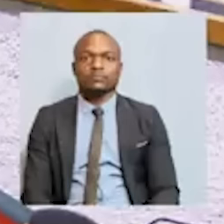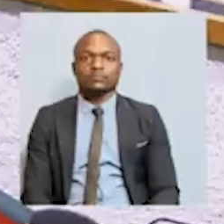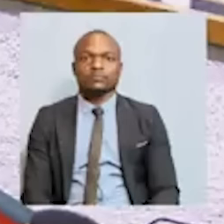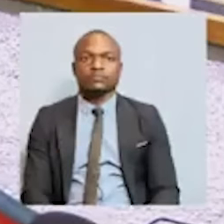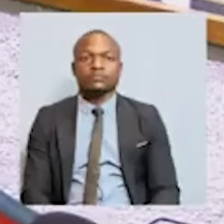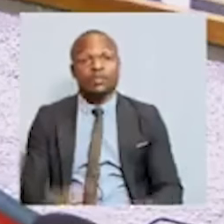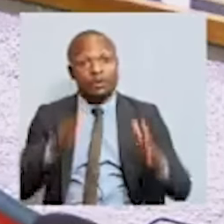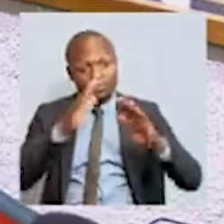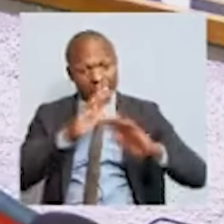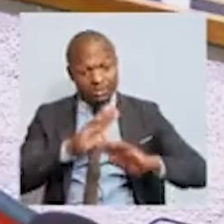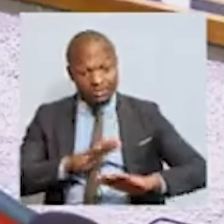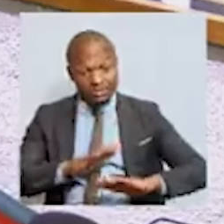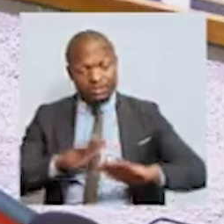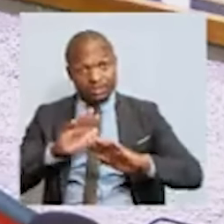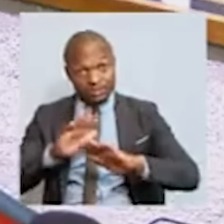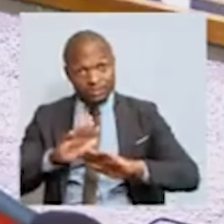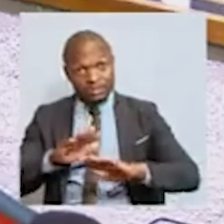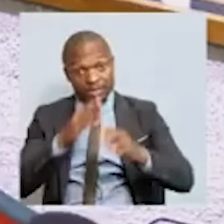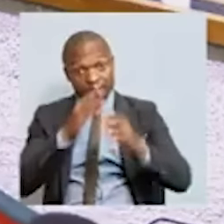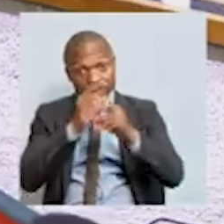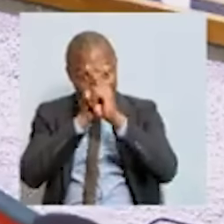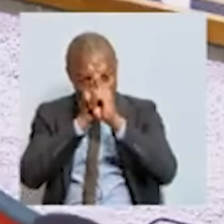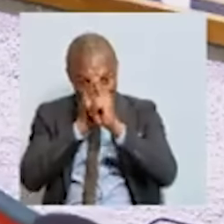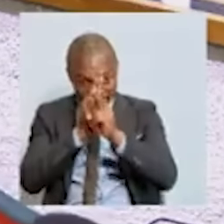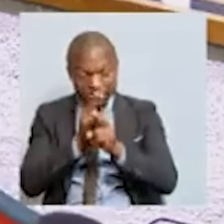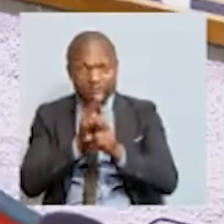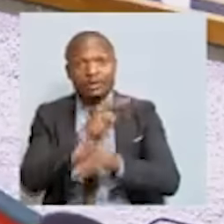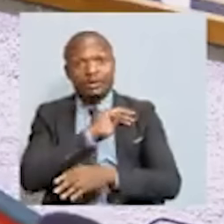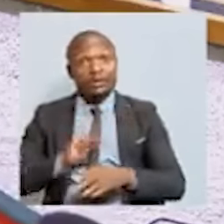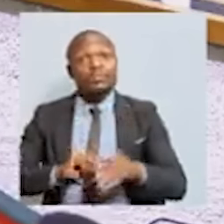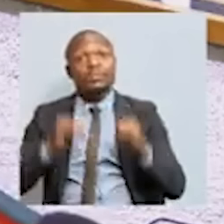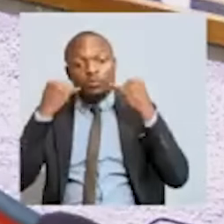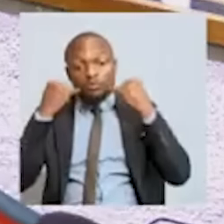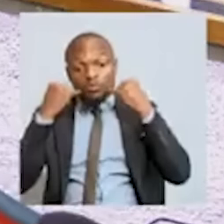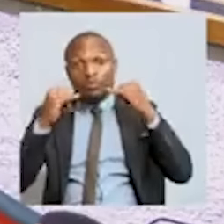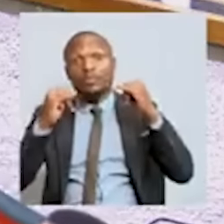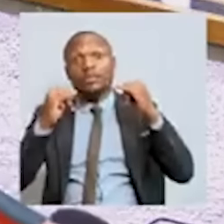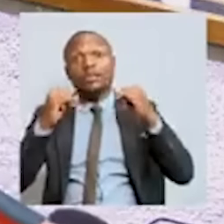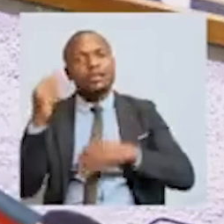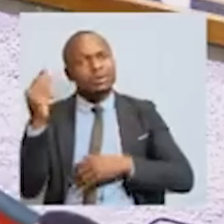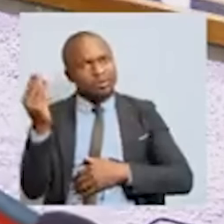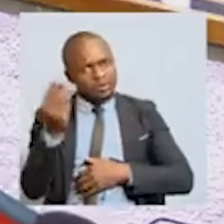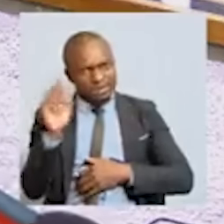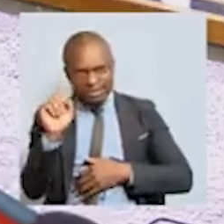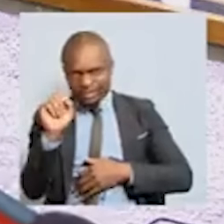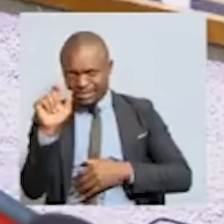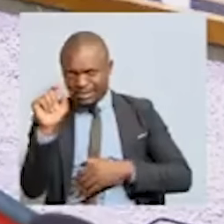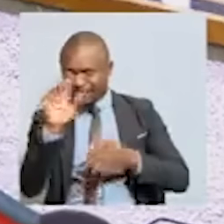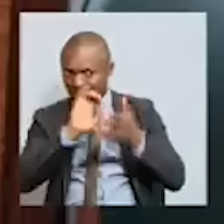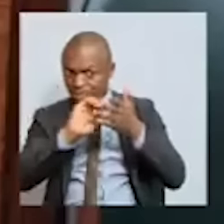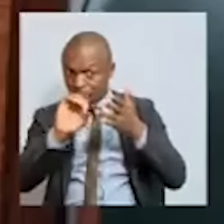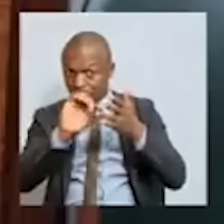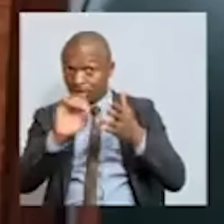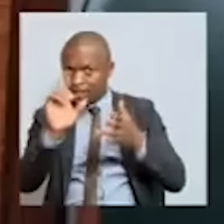Thank you. Order. Honorable members, I wish to inform the House that on Wednesday, 11th